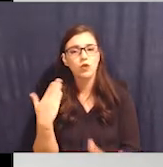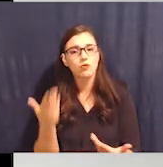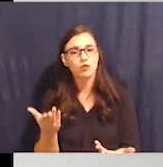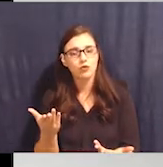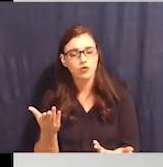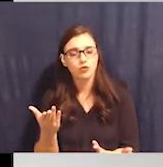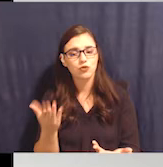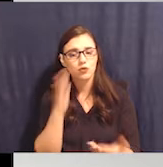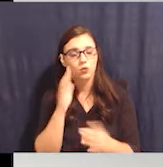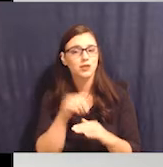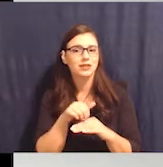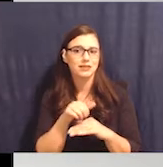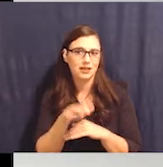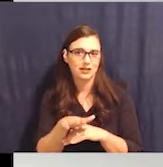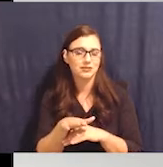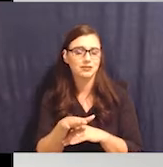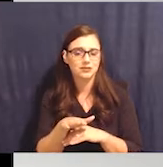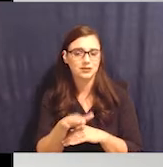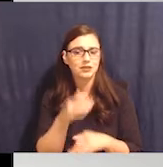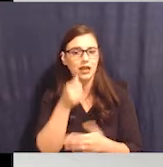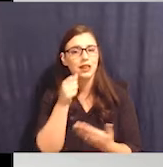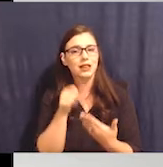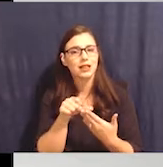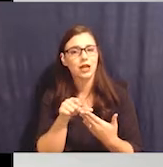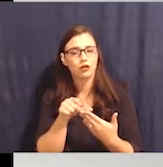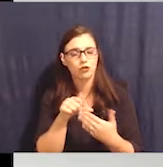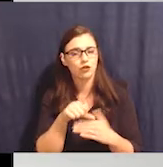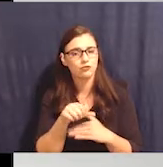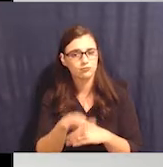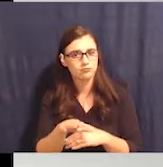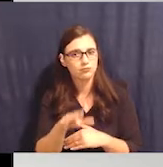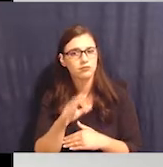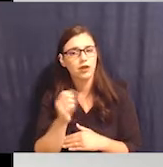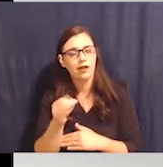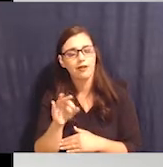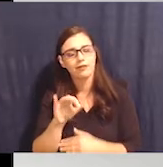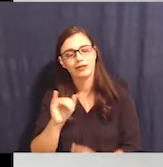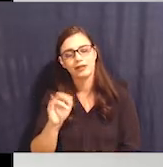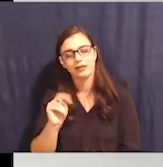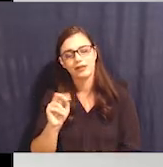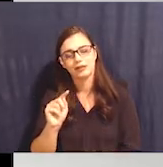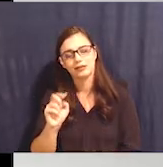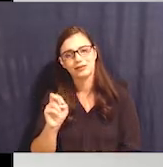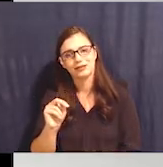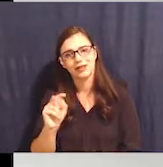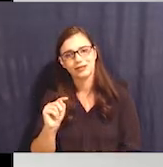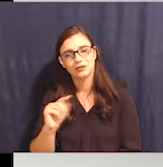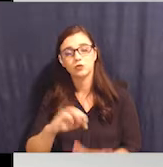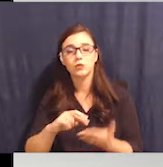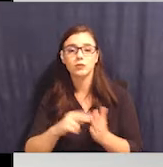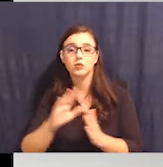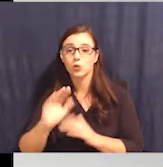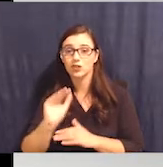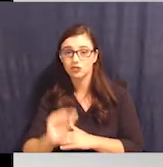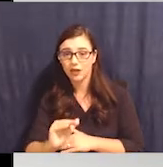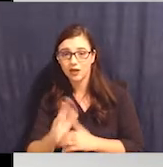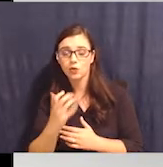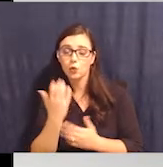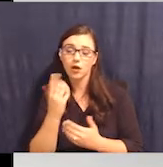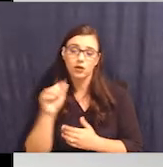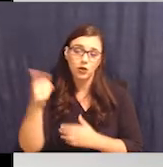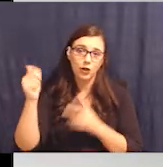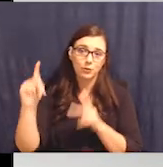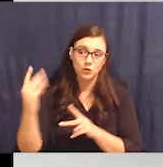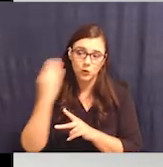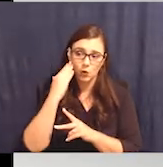we will send to you a letter of intent, which is a profile of your child that you would